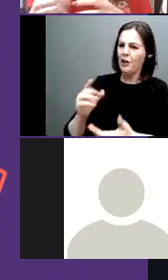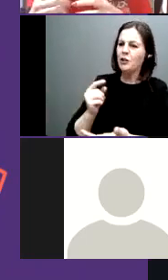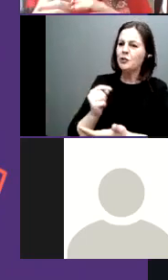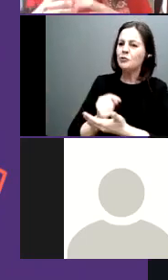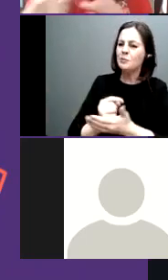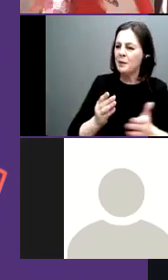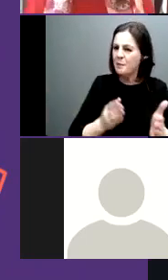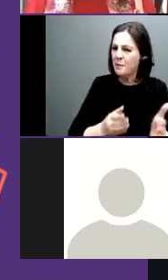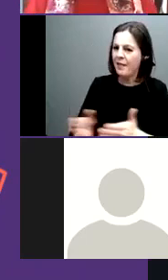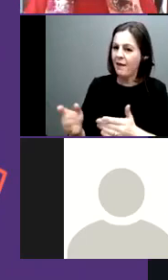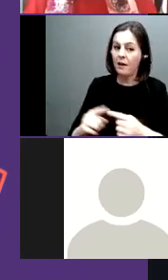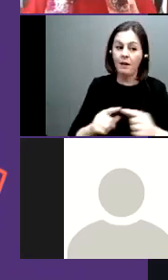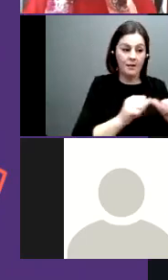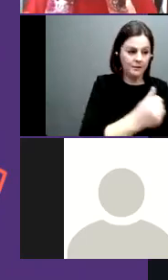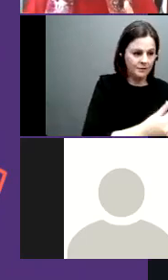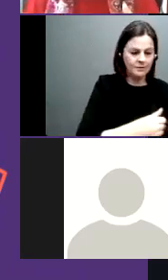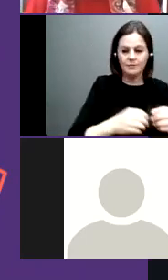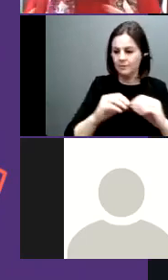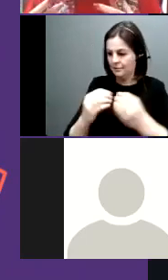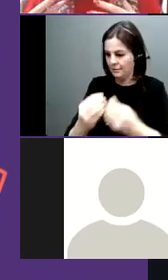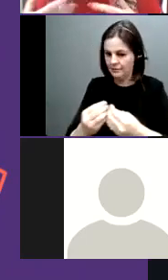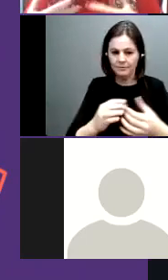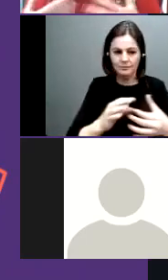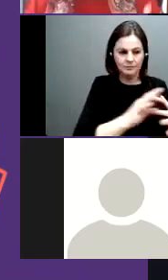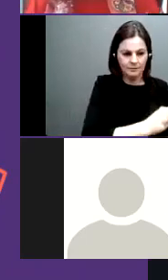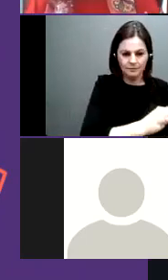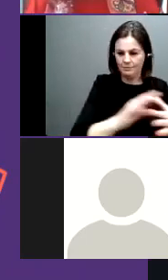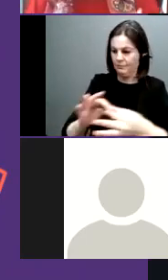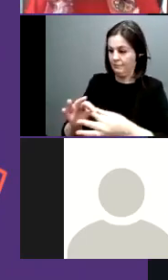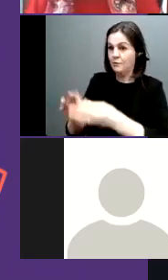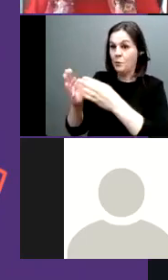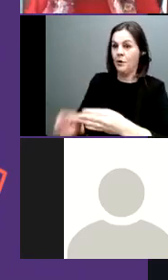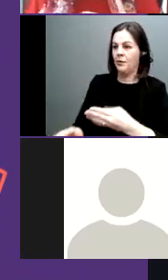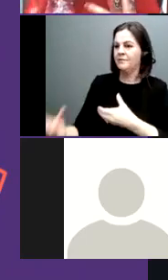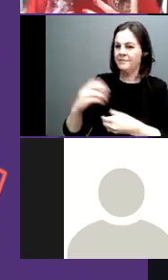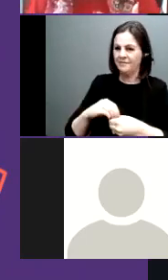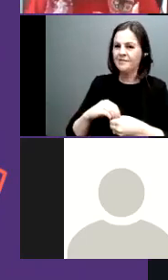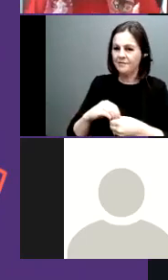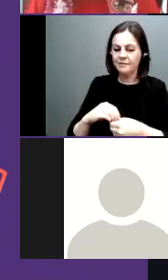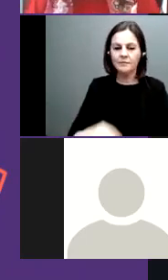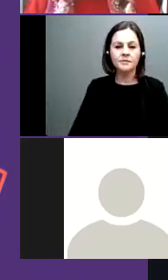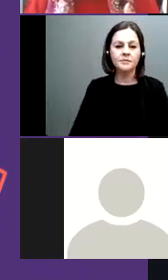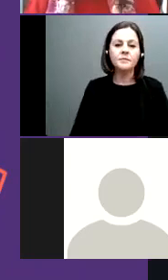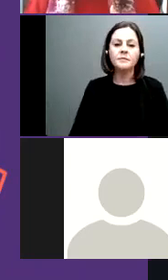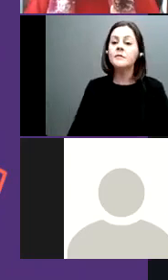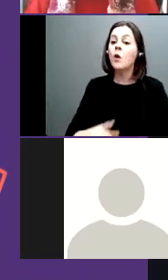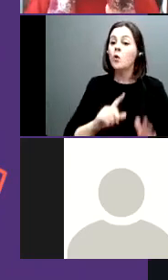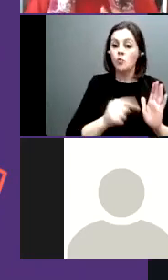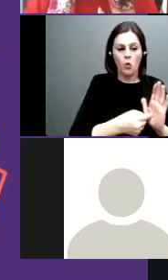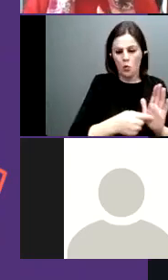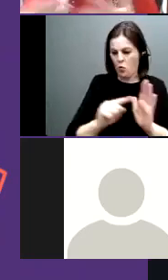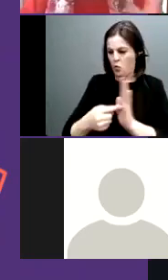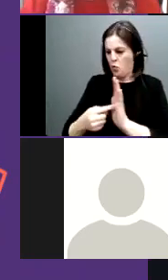So by maximizing the roles of others. So for example, if the person is also involved